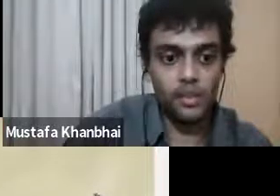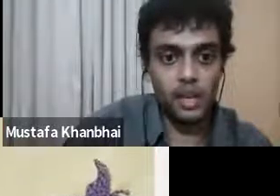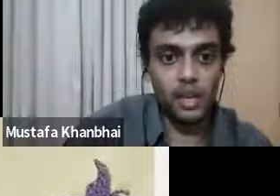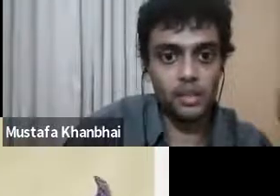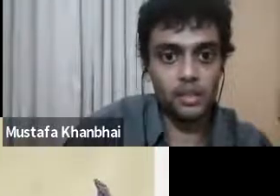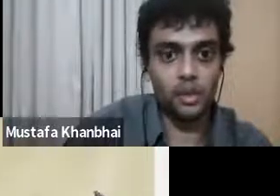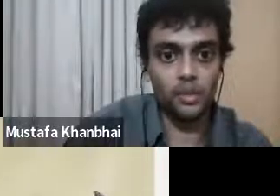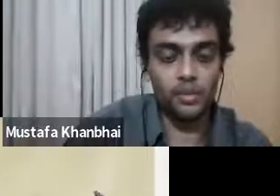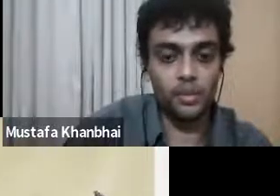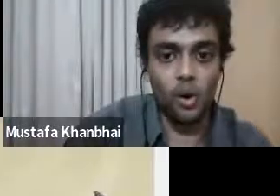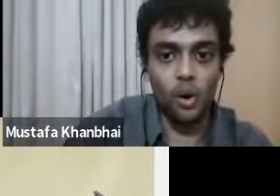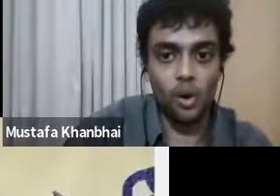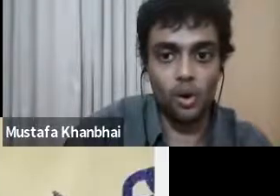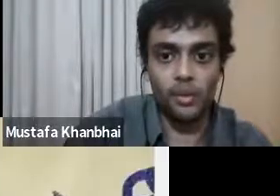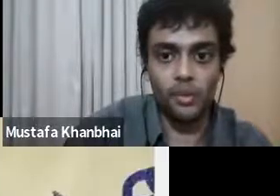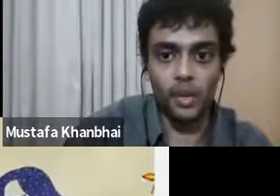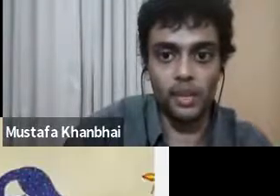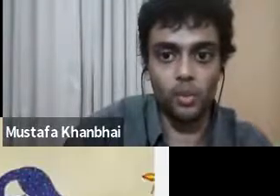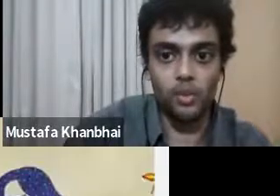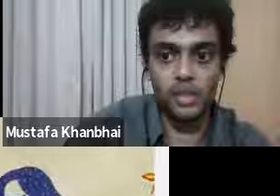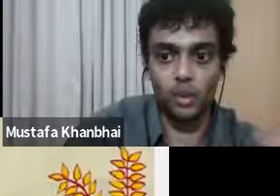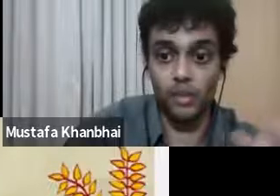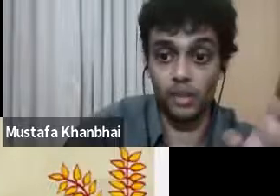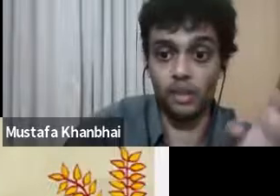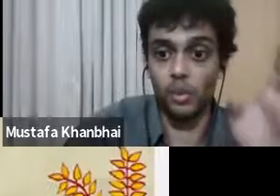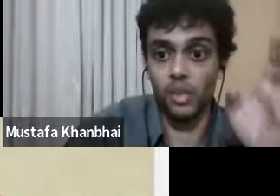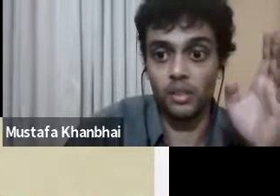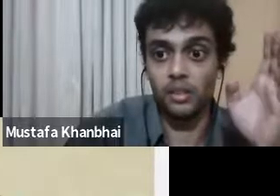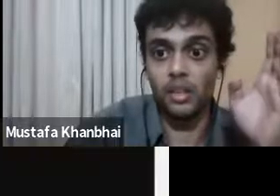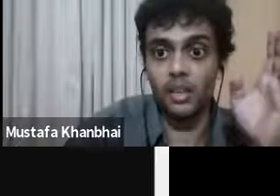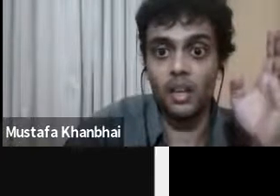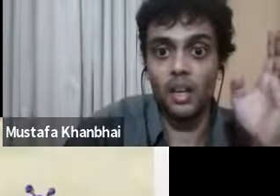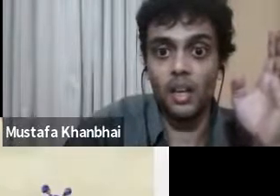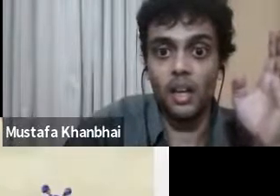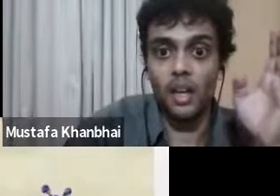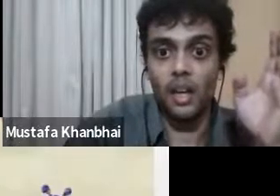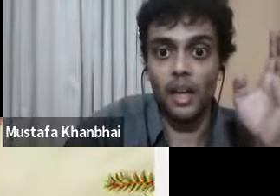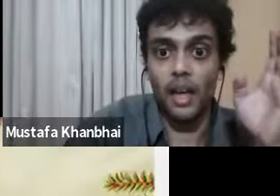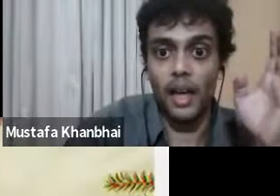the body of the sari consists of all of the various motifs that you'll find in her work.